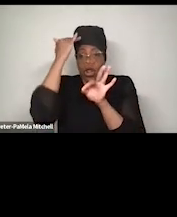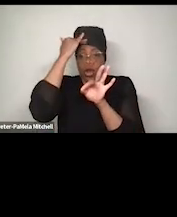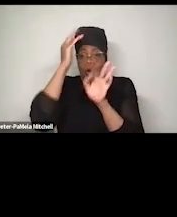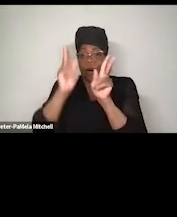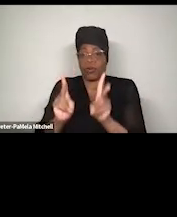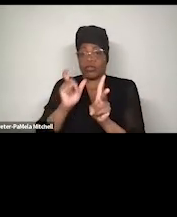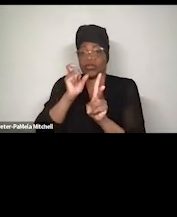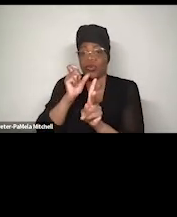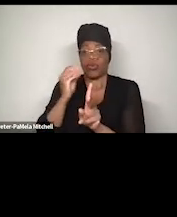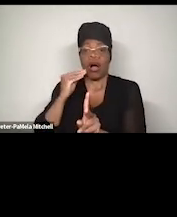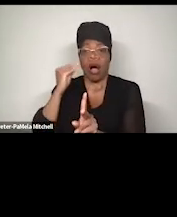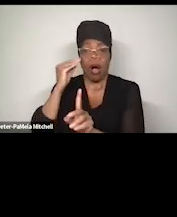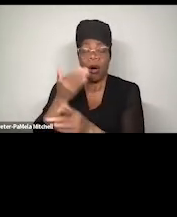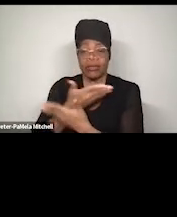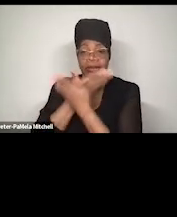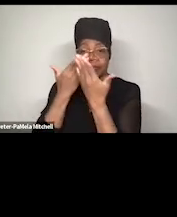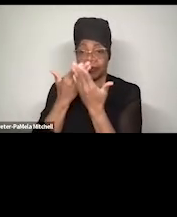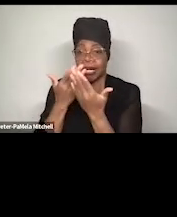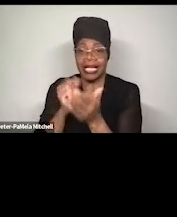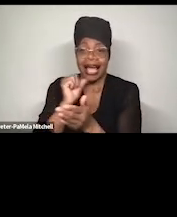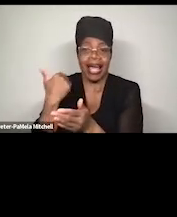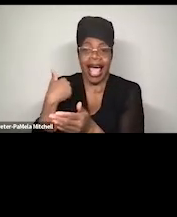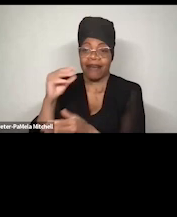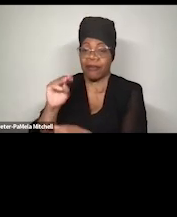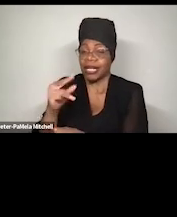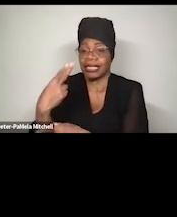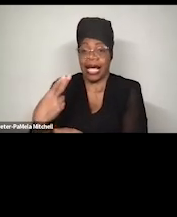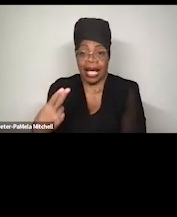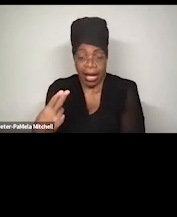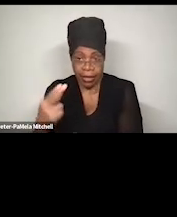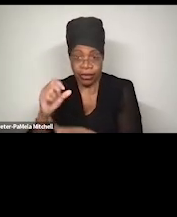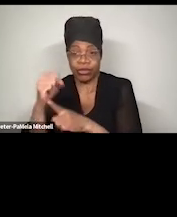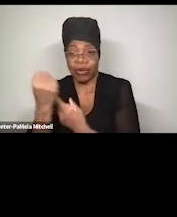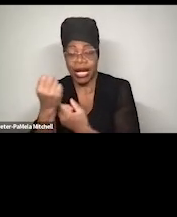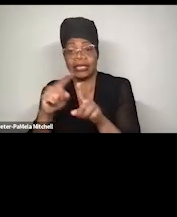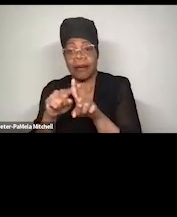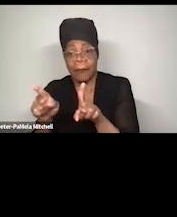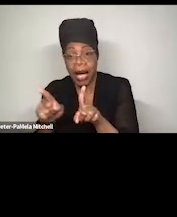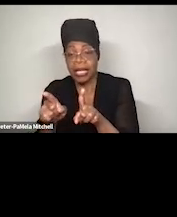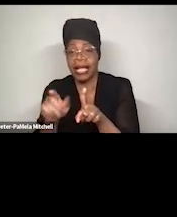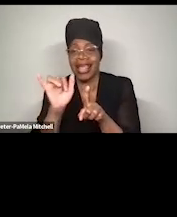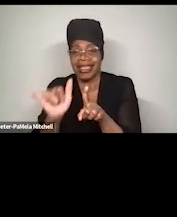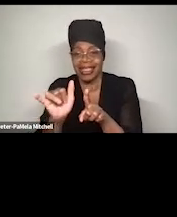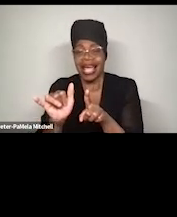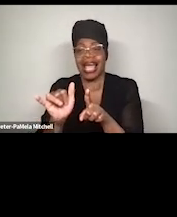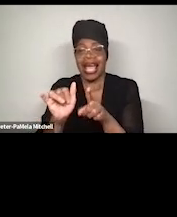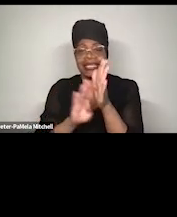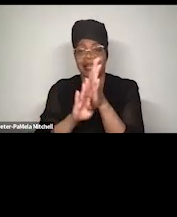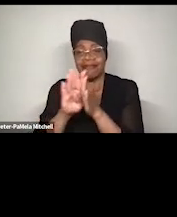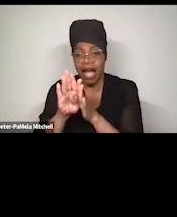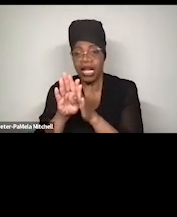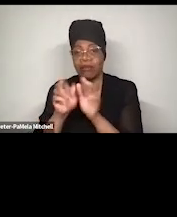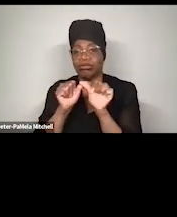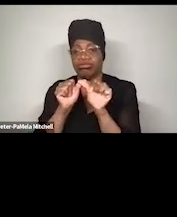in and of itself, even with no pre-existing mental health symptomology, is enough to drive the development of symptomology. It's